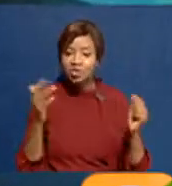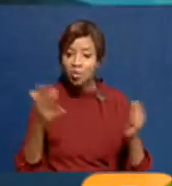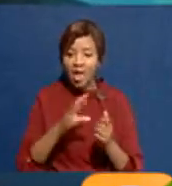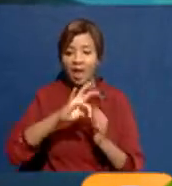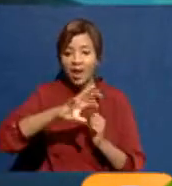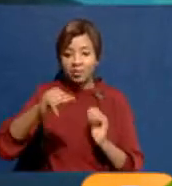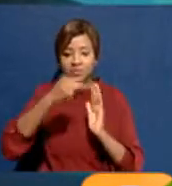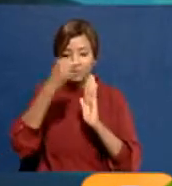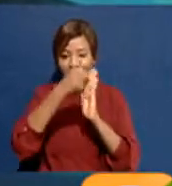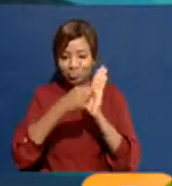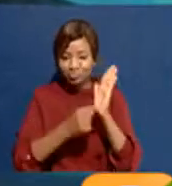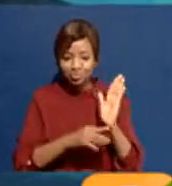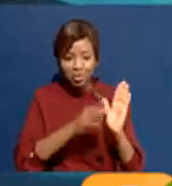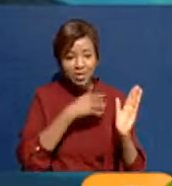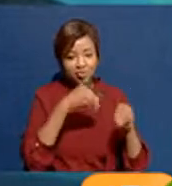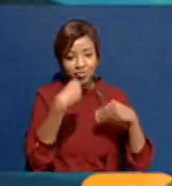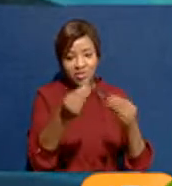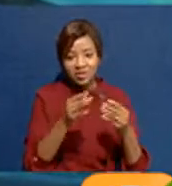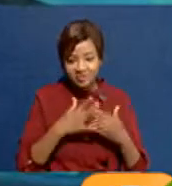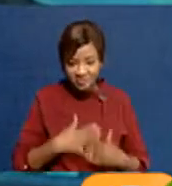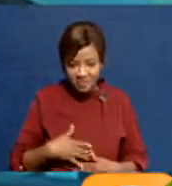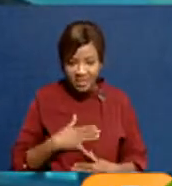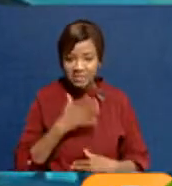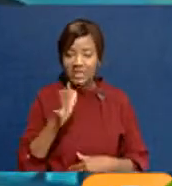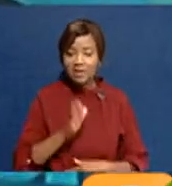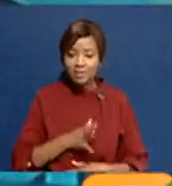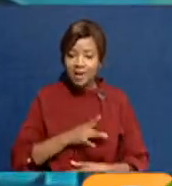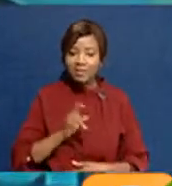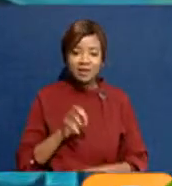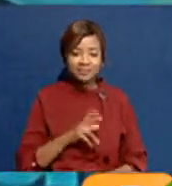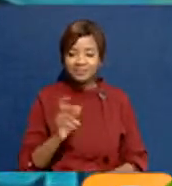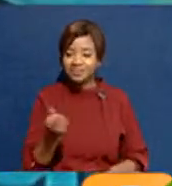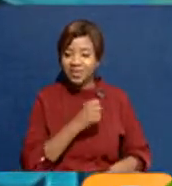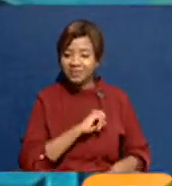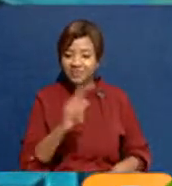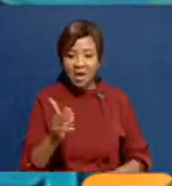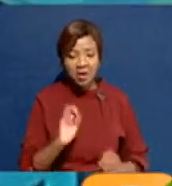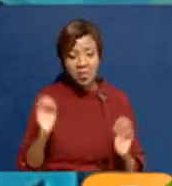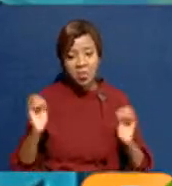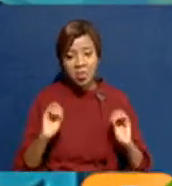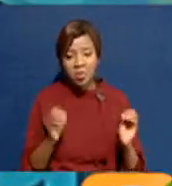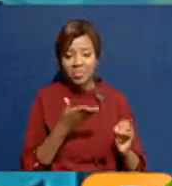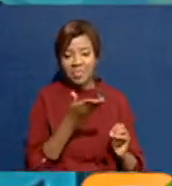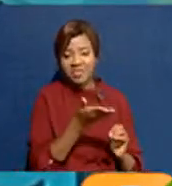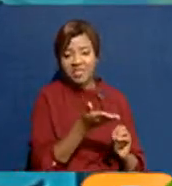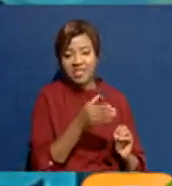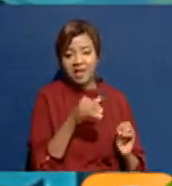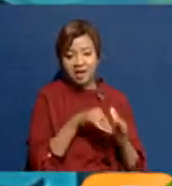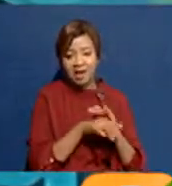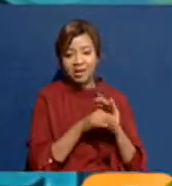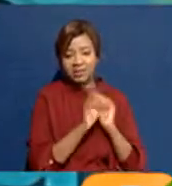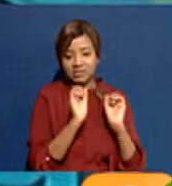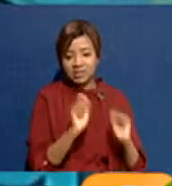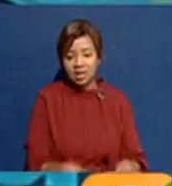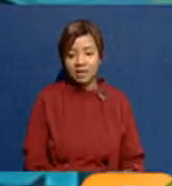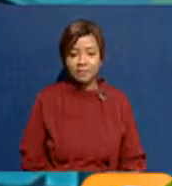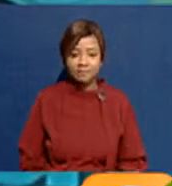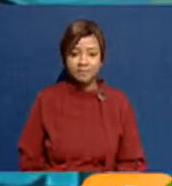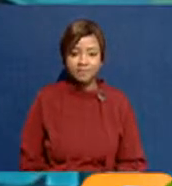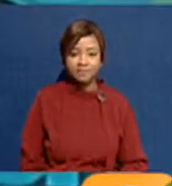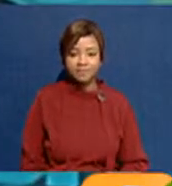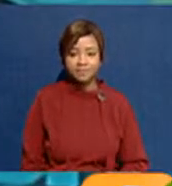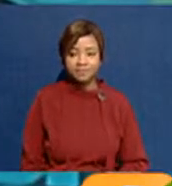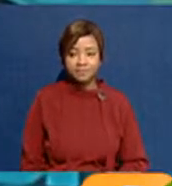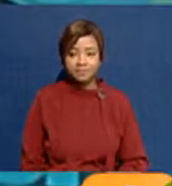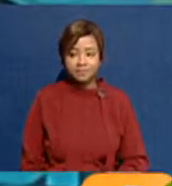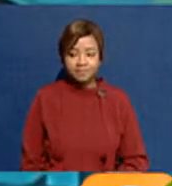that mothers don't have to travel that whole distance? The other thing we miss is the, you know, we look